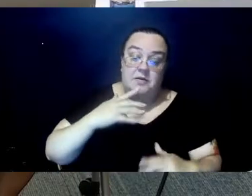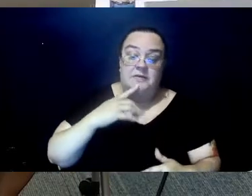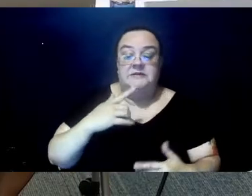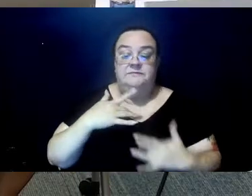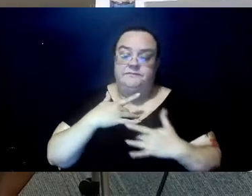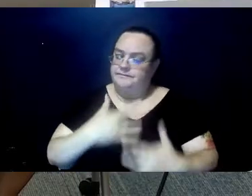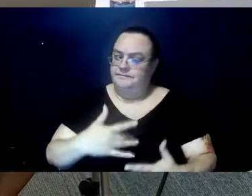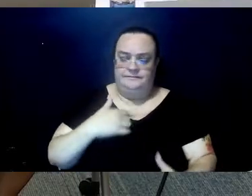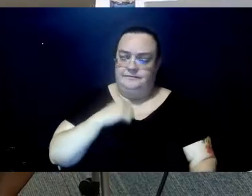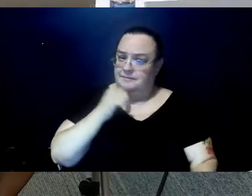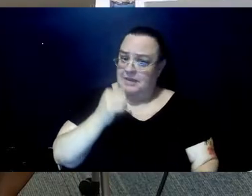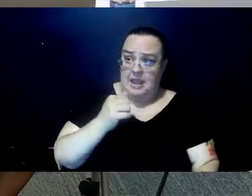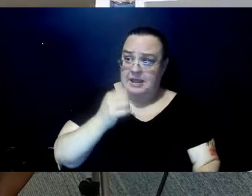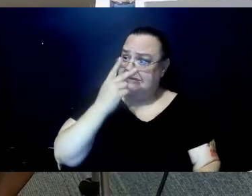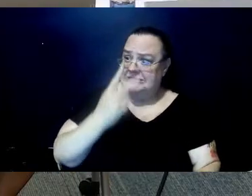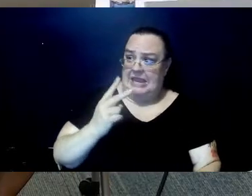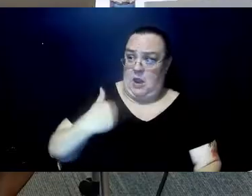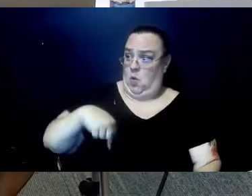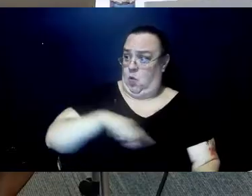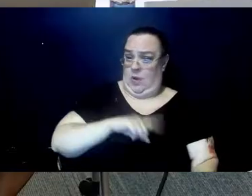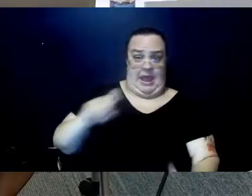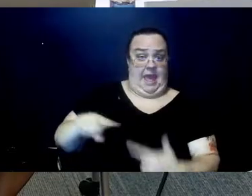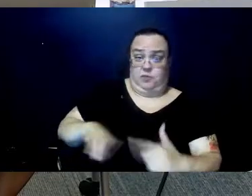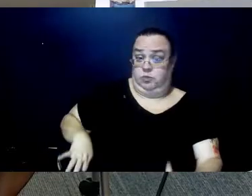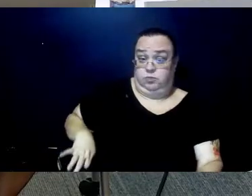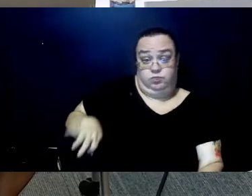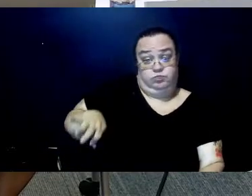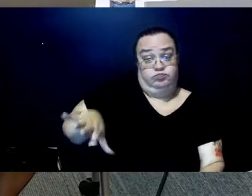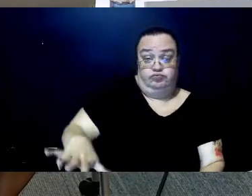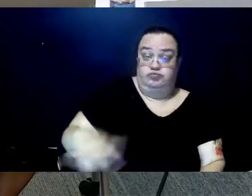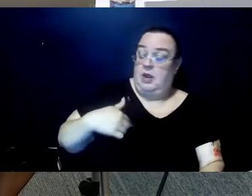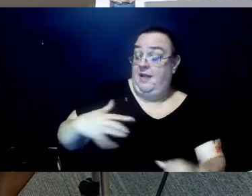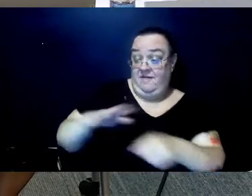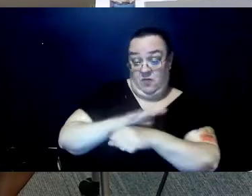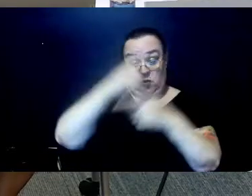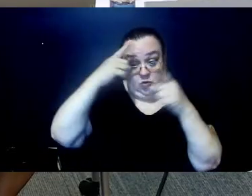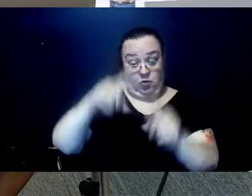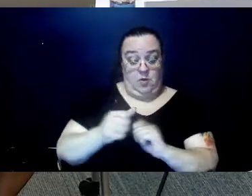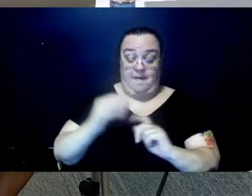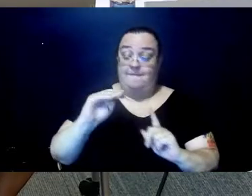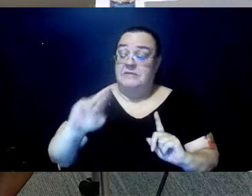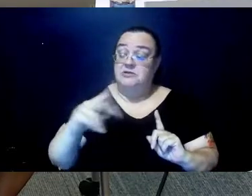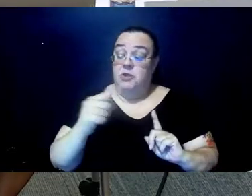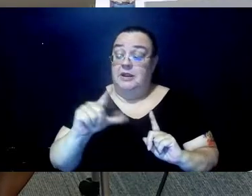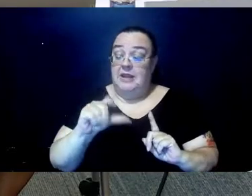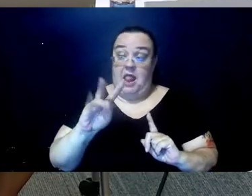cost us anything out of pocket, so I'm fully in agreement with Mr. Galloway about this recommendation.